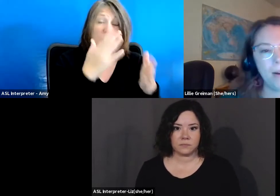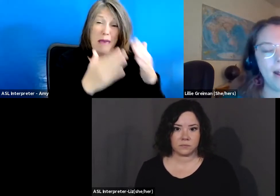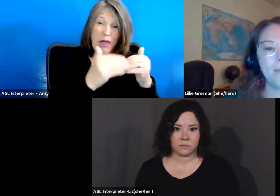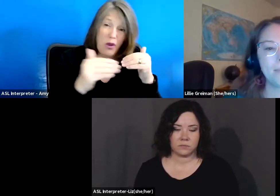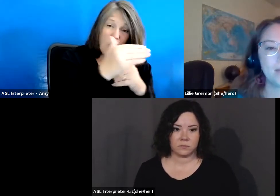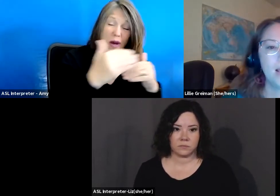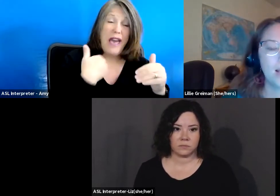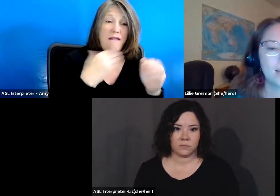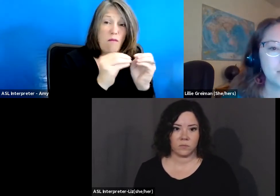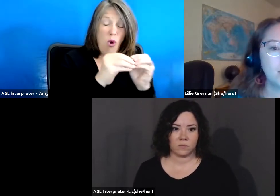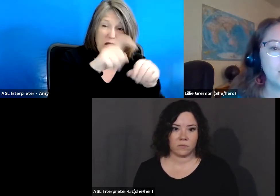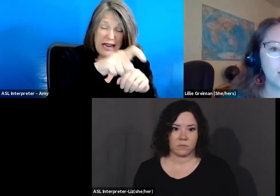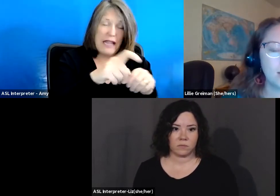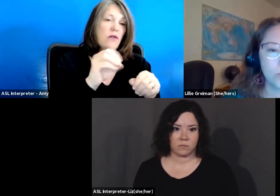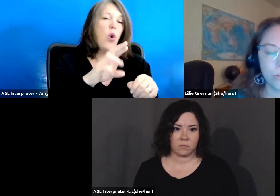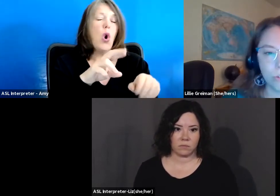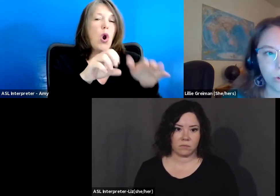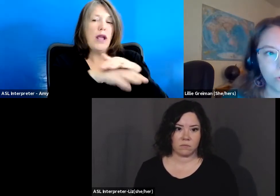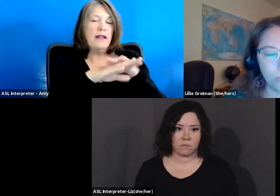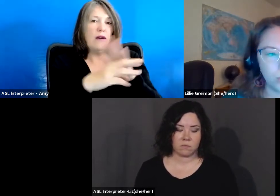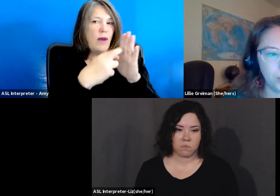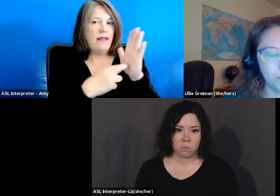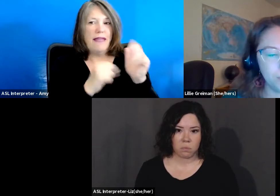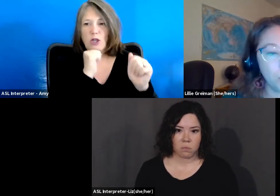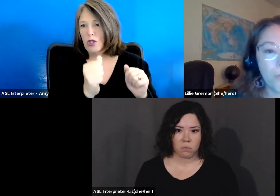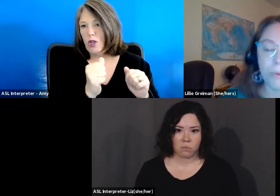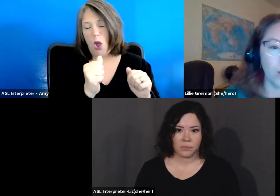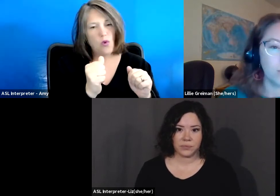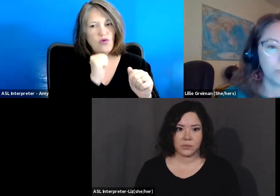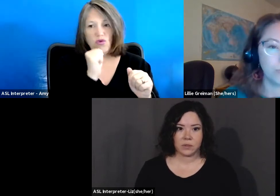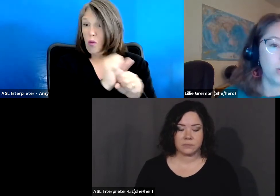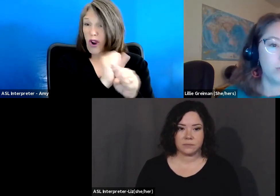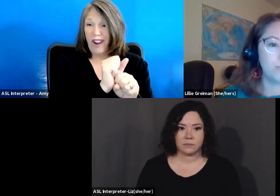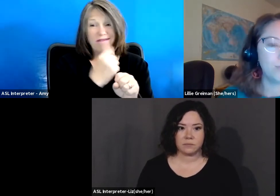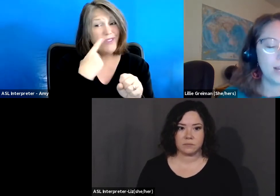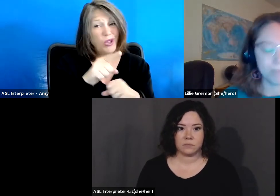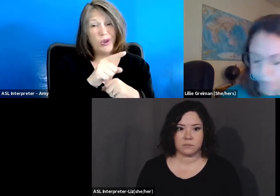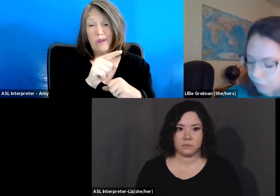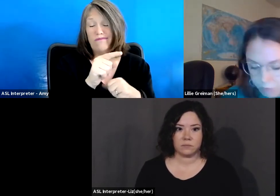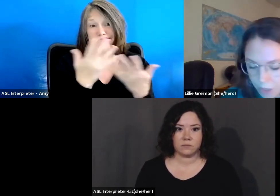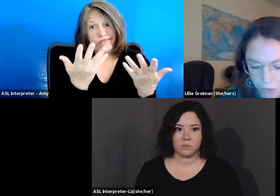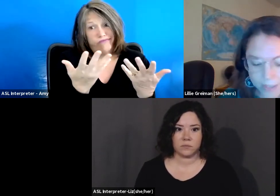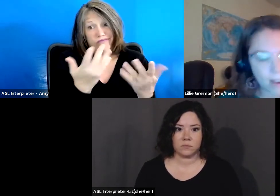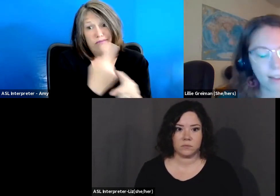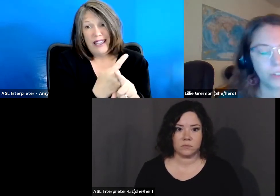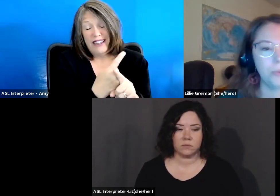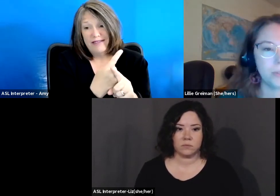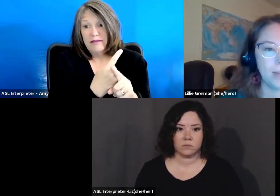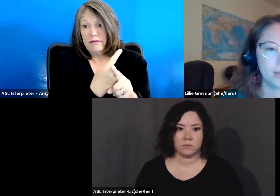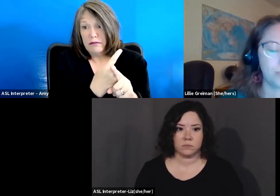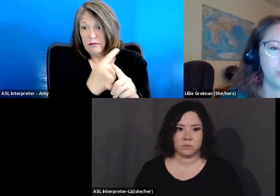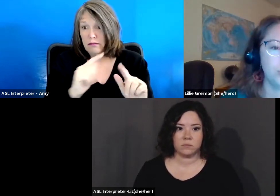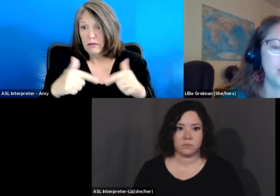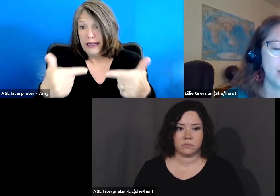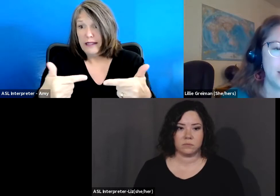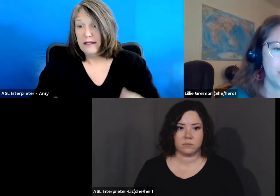Or perhaps accessibility regulations don't work for you, right? That's not actually what's